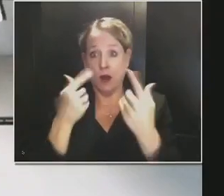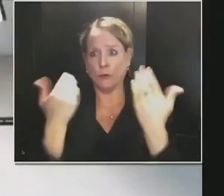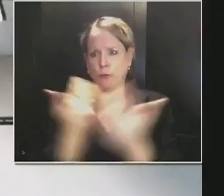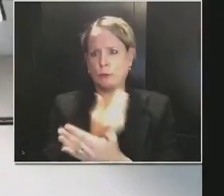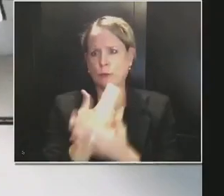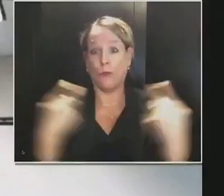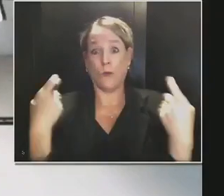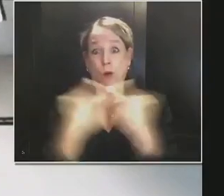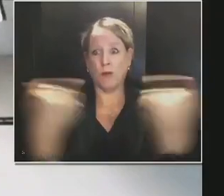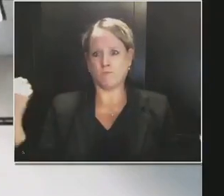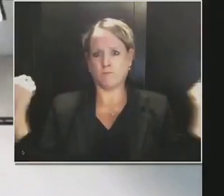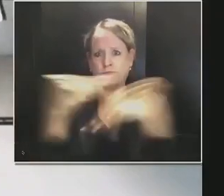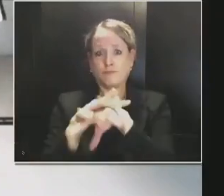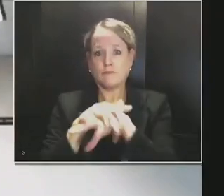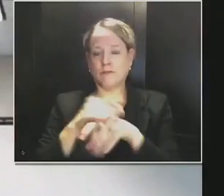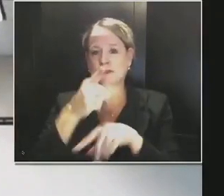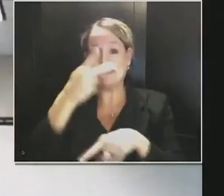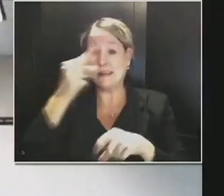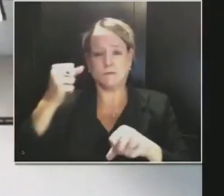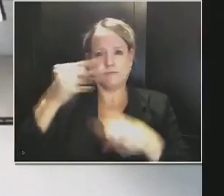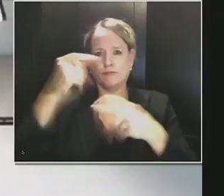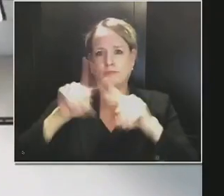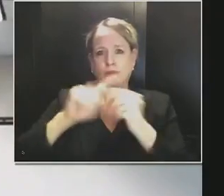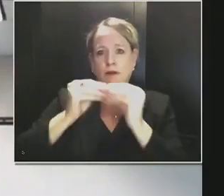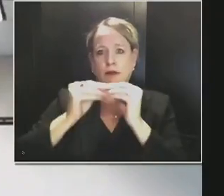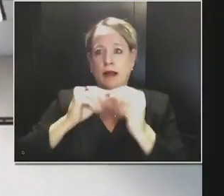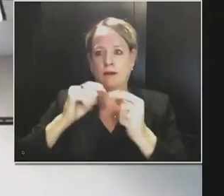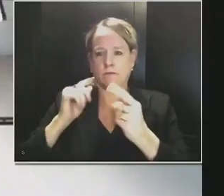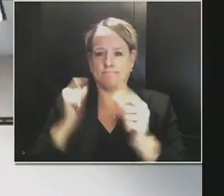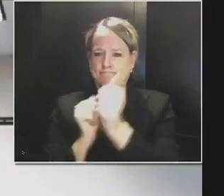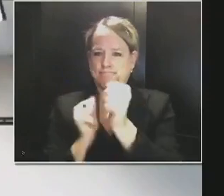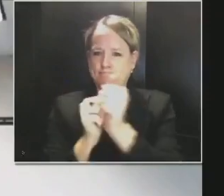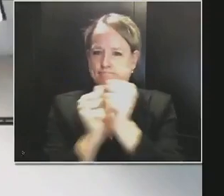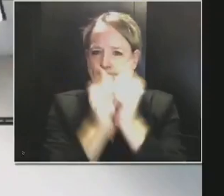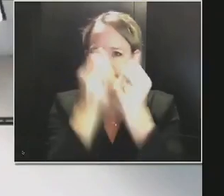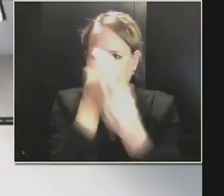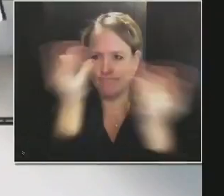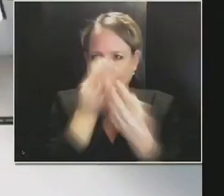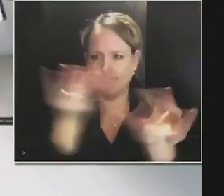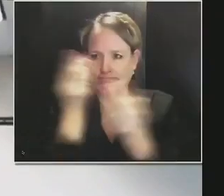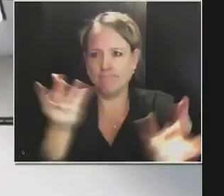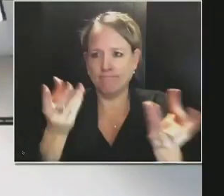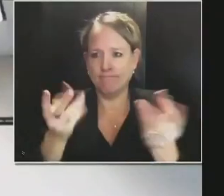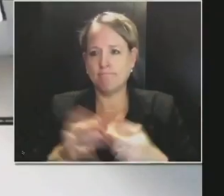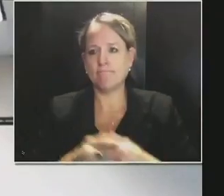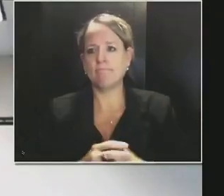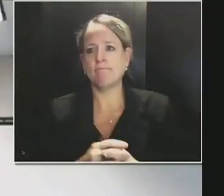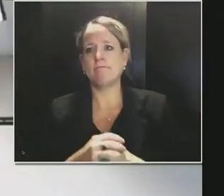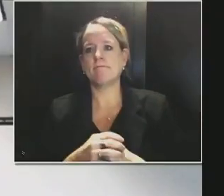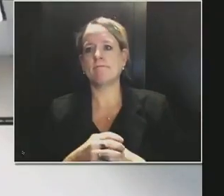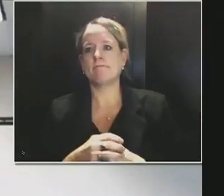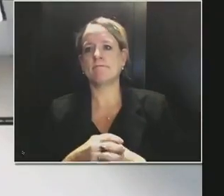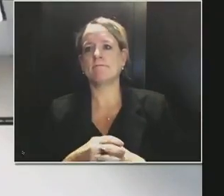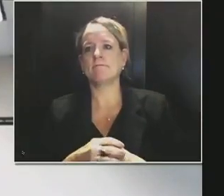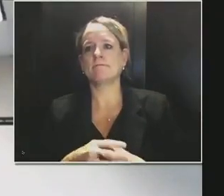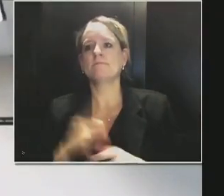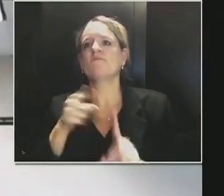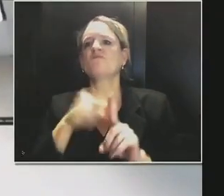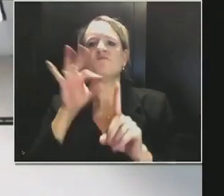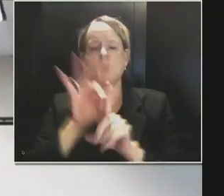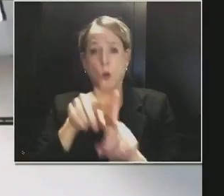data that indicates there's still a further data cleanup process going on, but we think this graphic